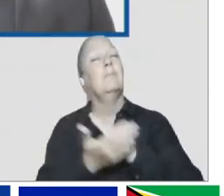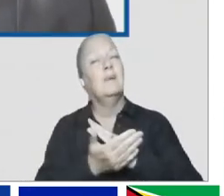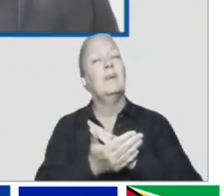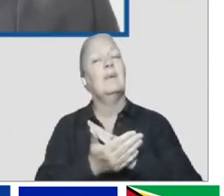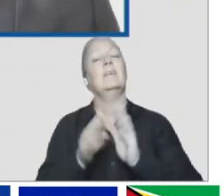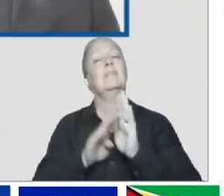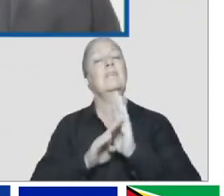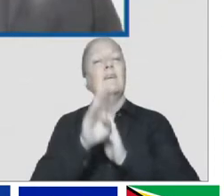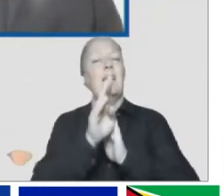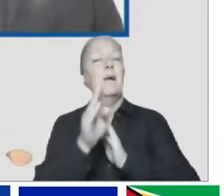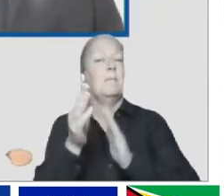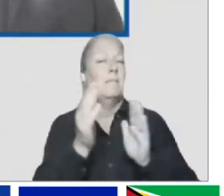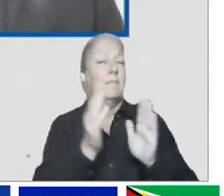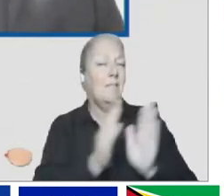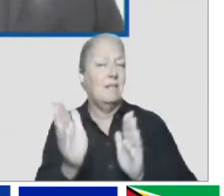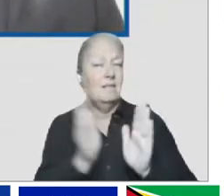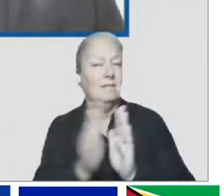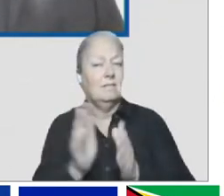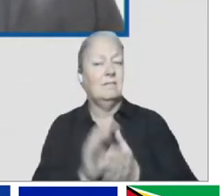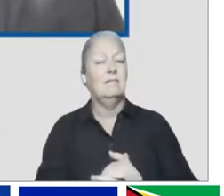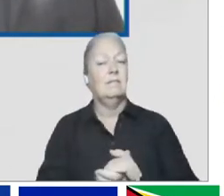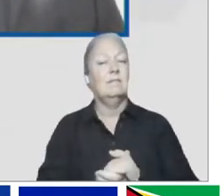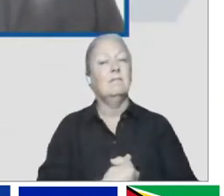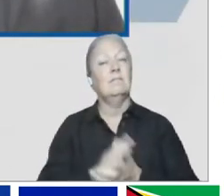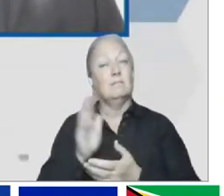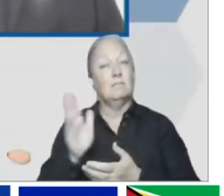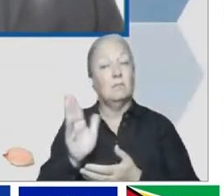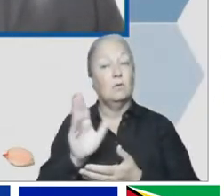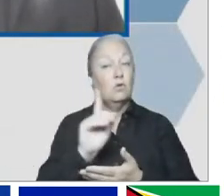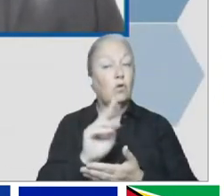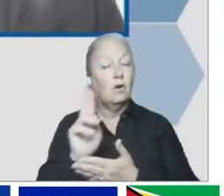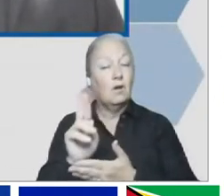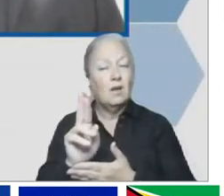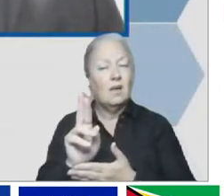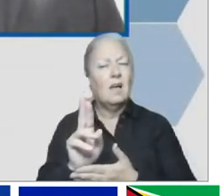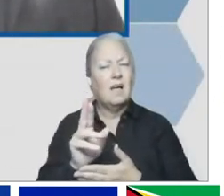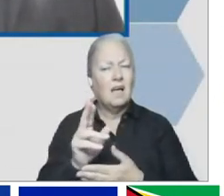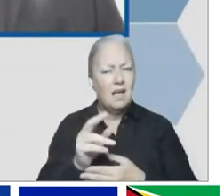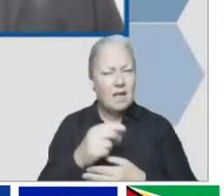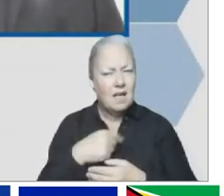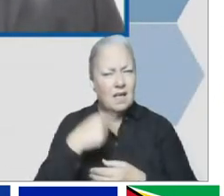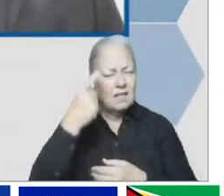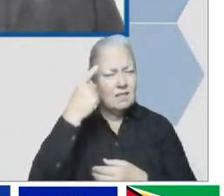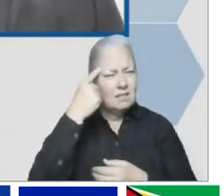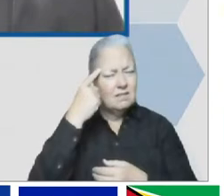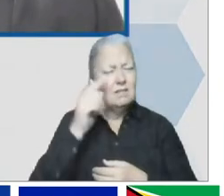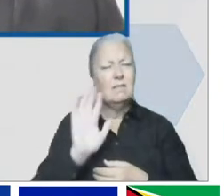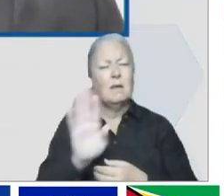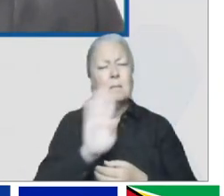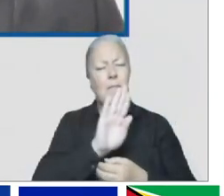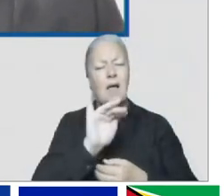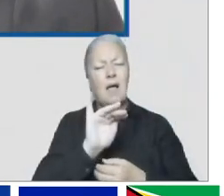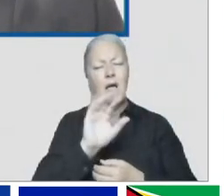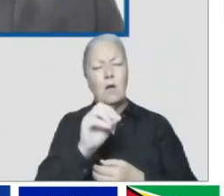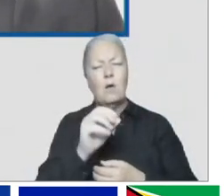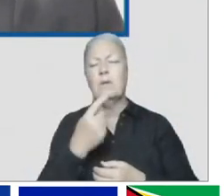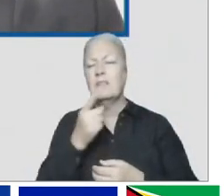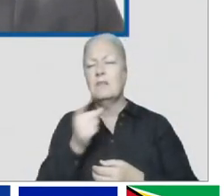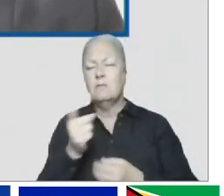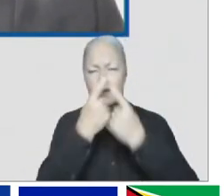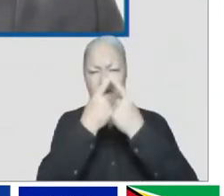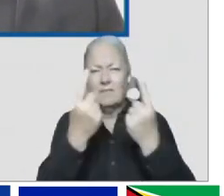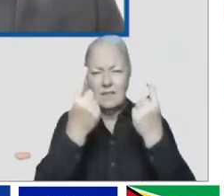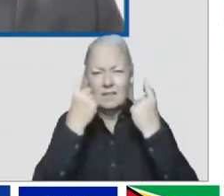Dr. Henry has a doctorate from, I believe, Ohio State University in development economics, has